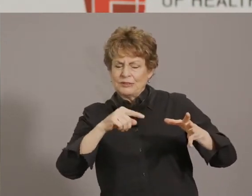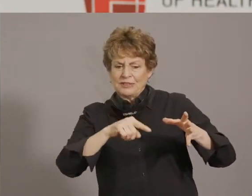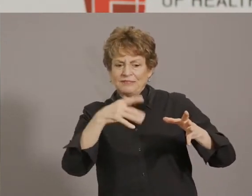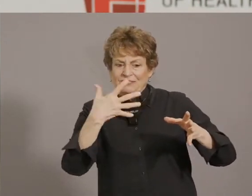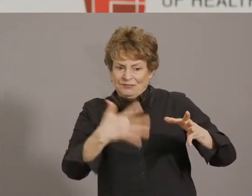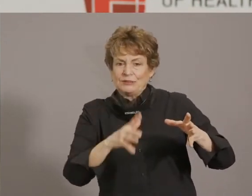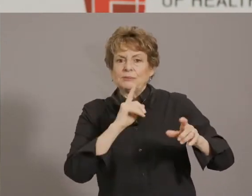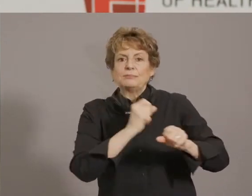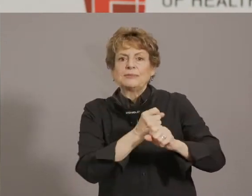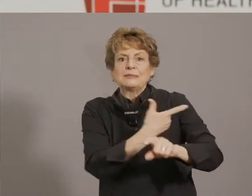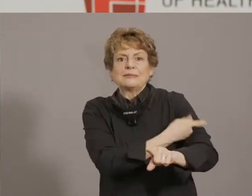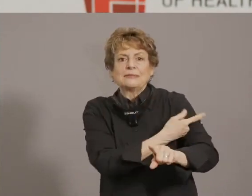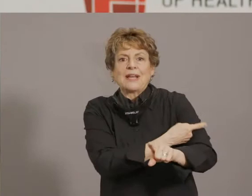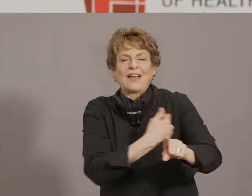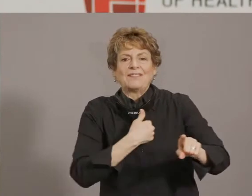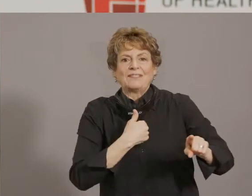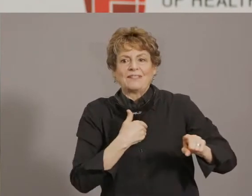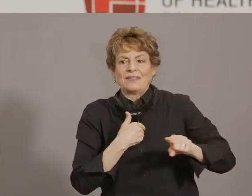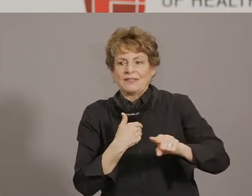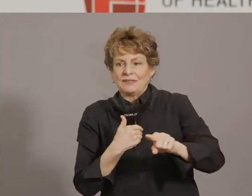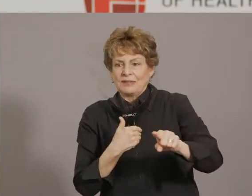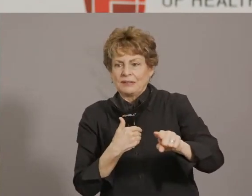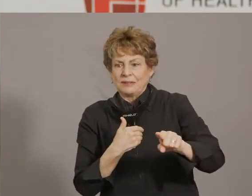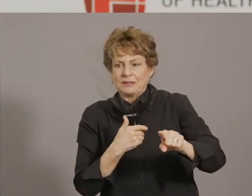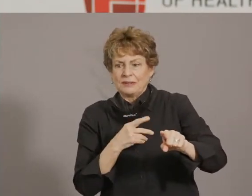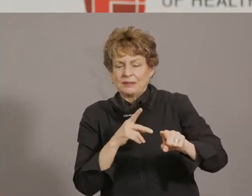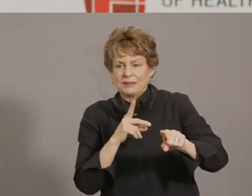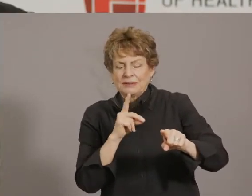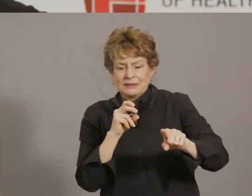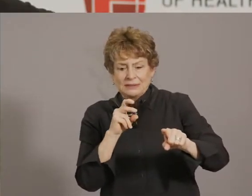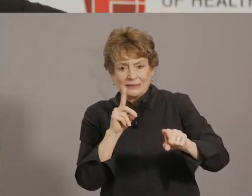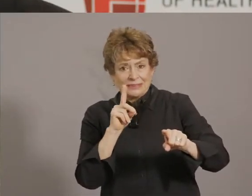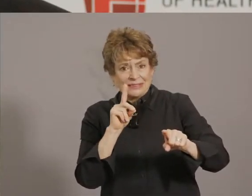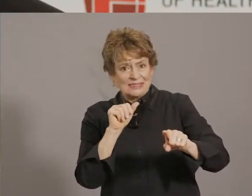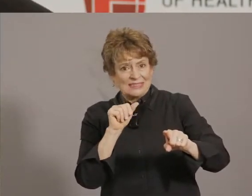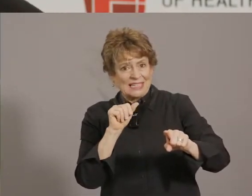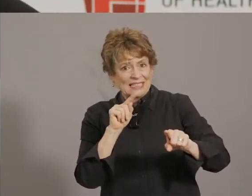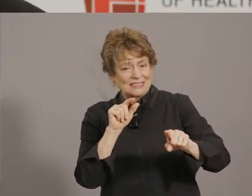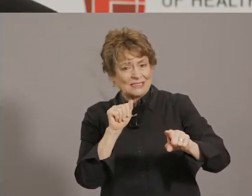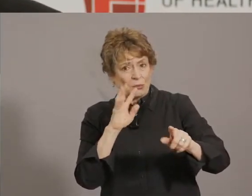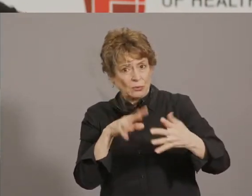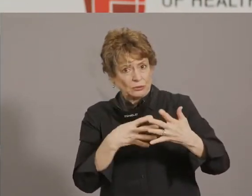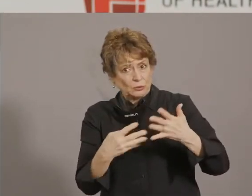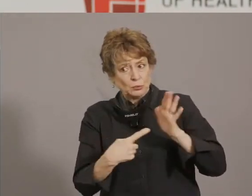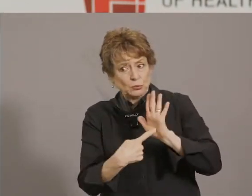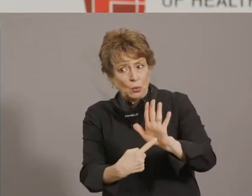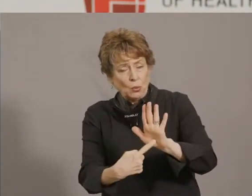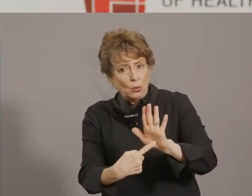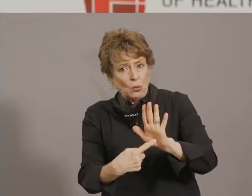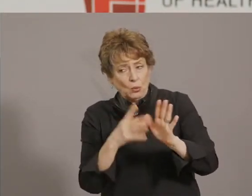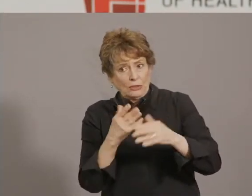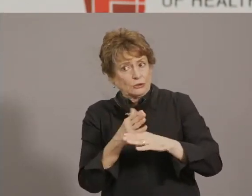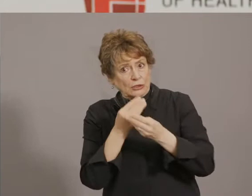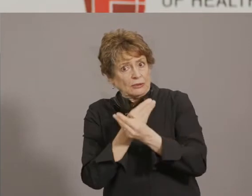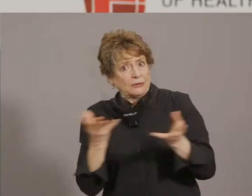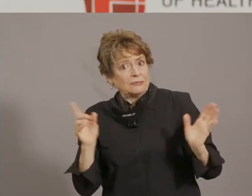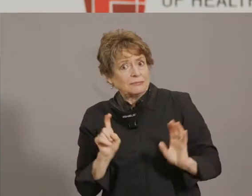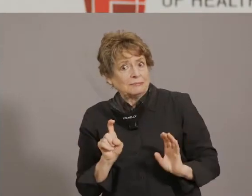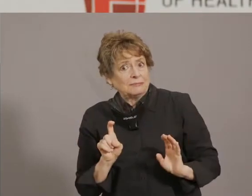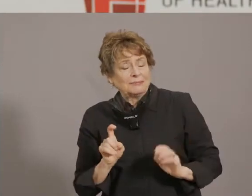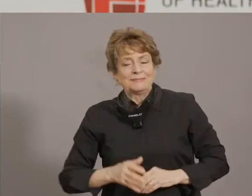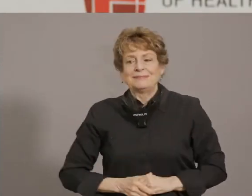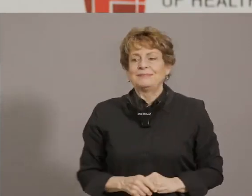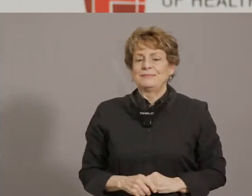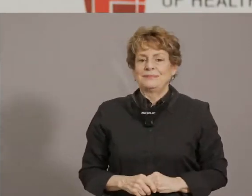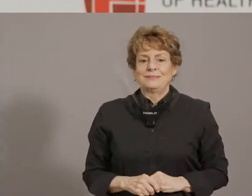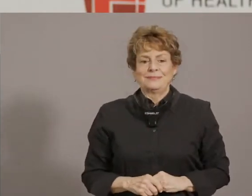that's data the state is going to be able to share. So I don't have those numbers right off